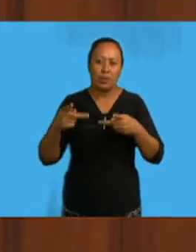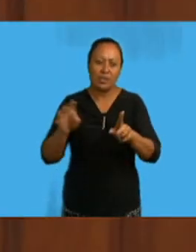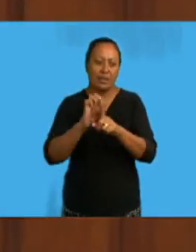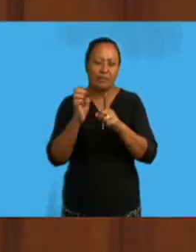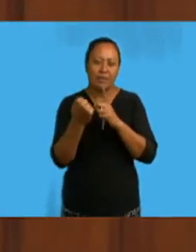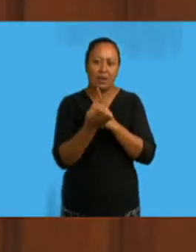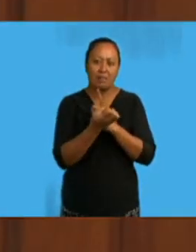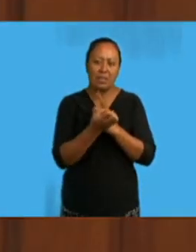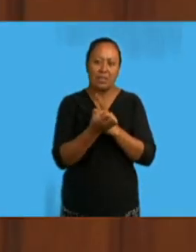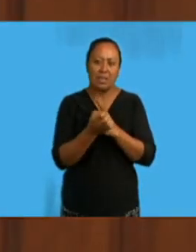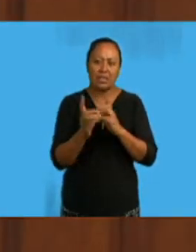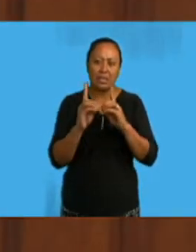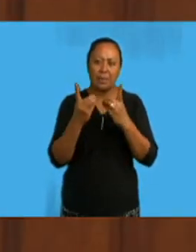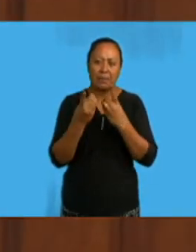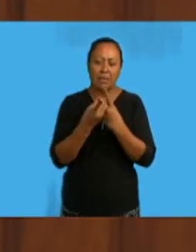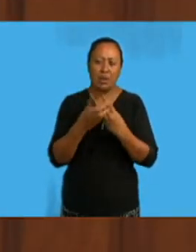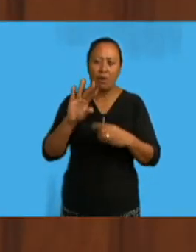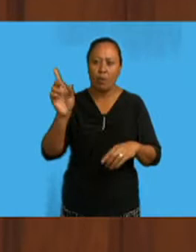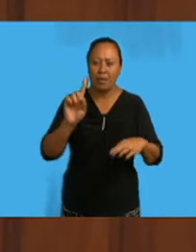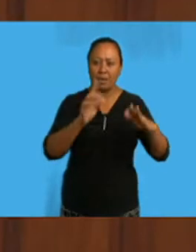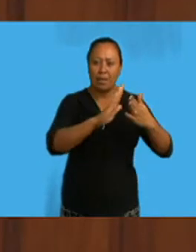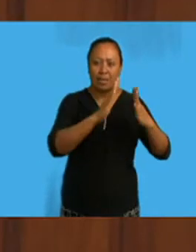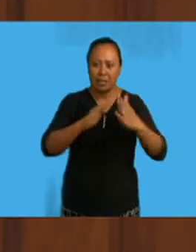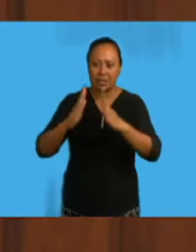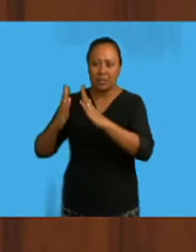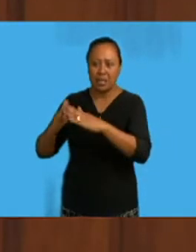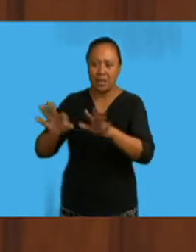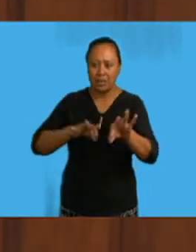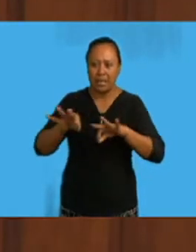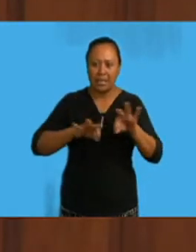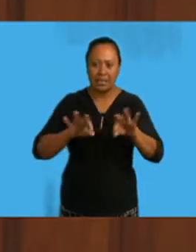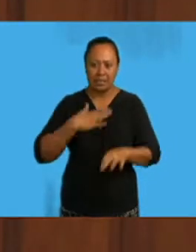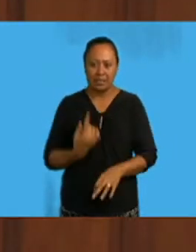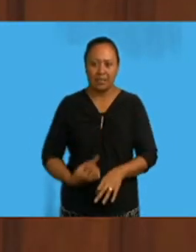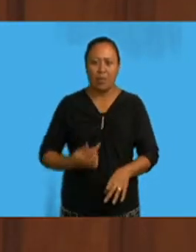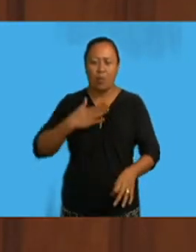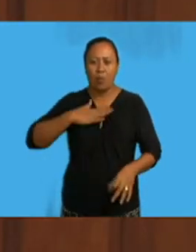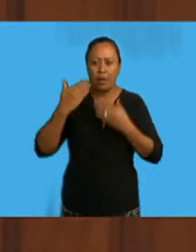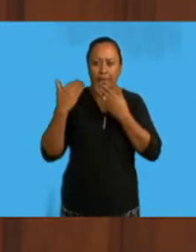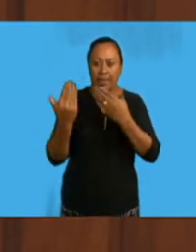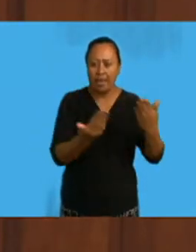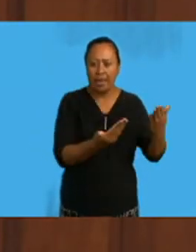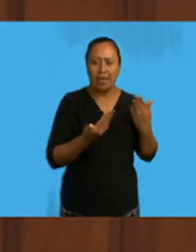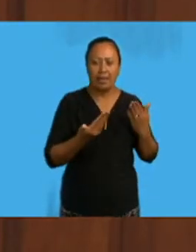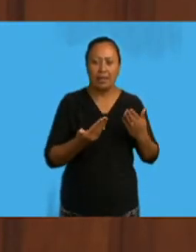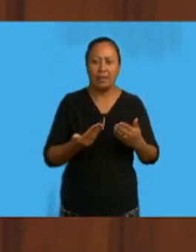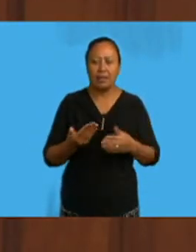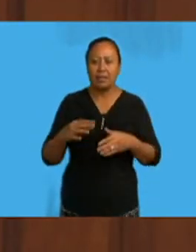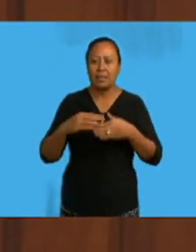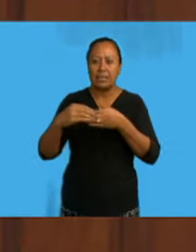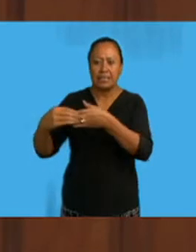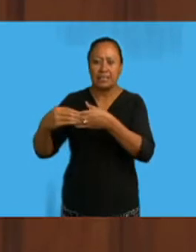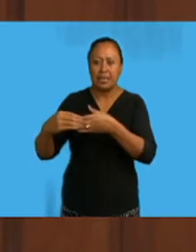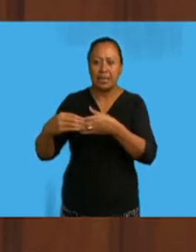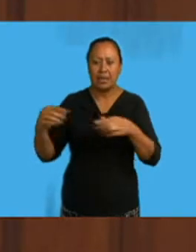and also the Department of Town and Country Planning. I also take this opportunity to thank the Honourable Minister for Economy and his team for